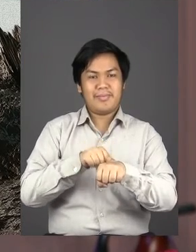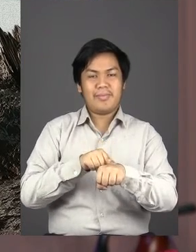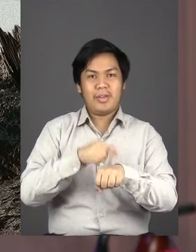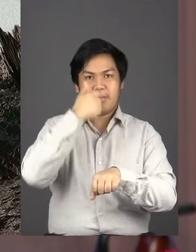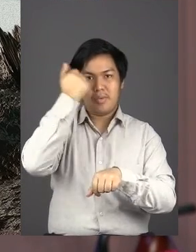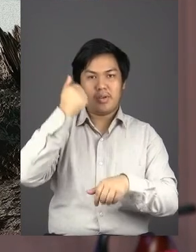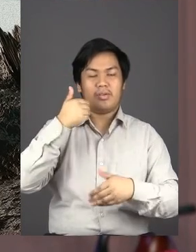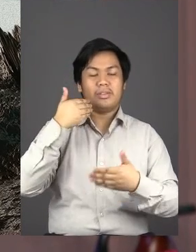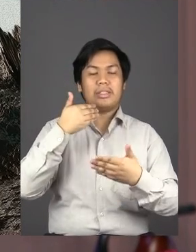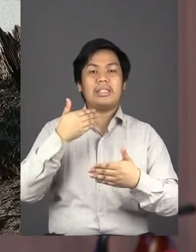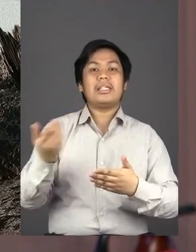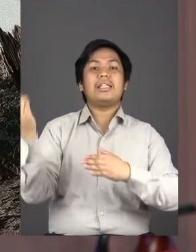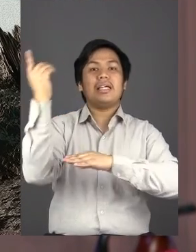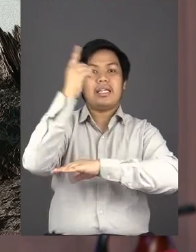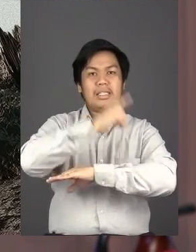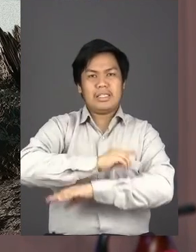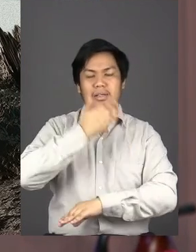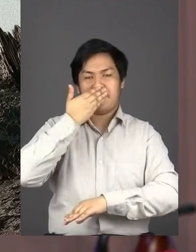because the days are evil.